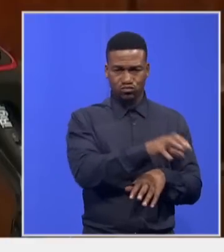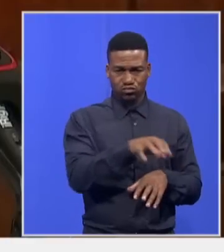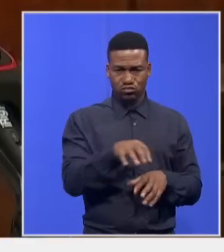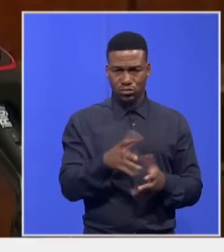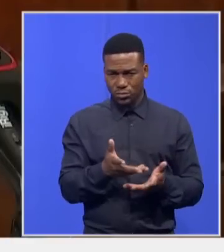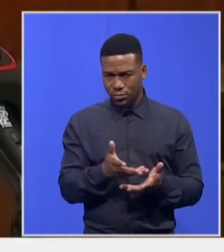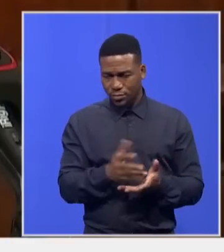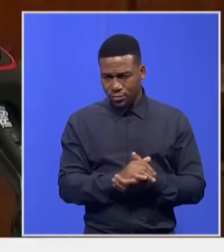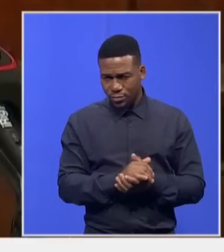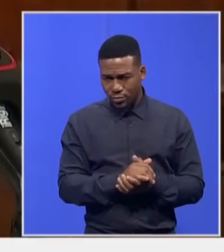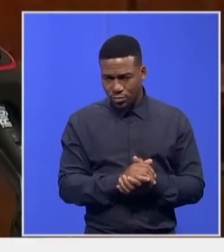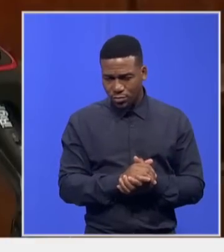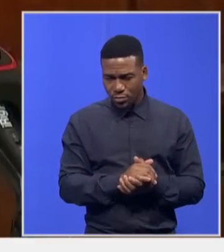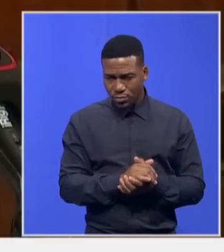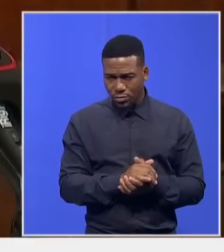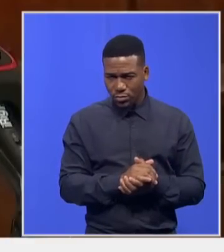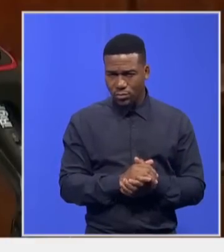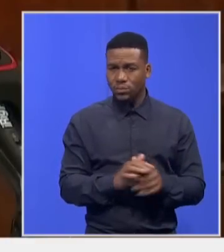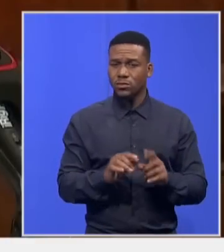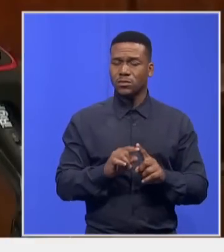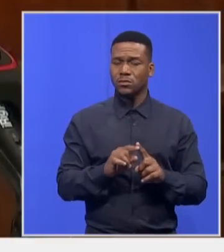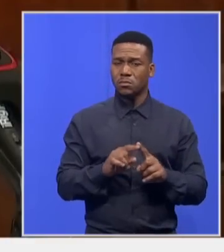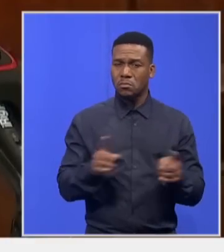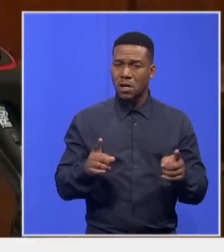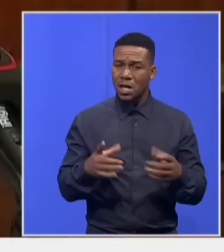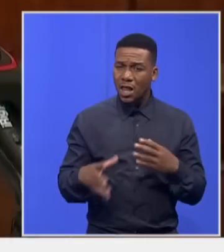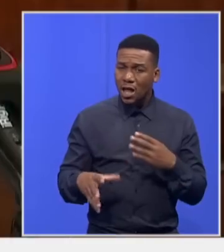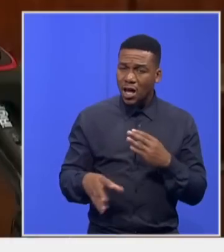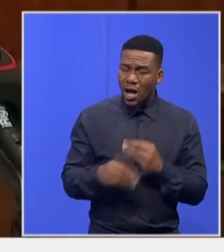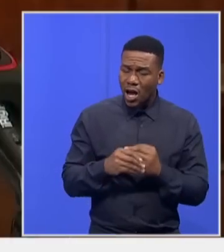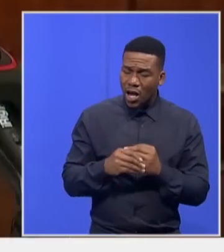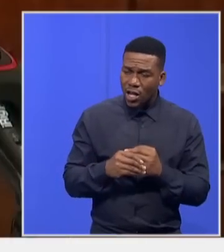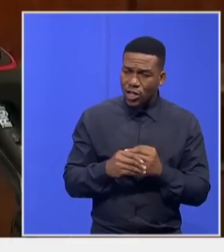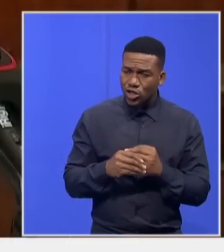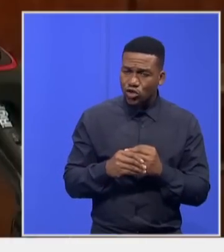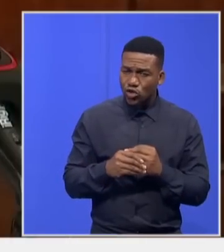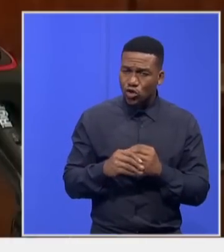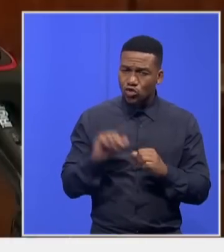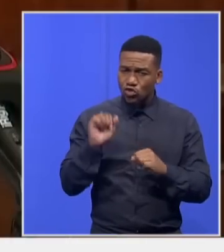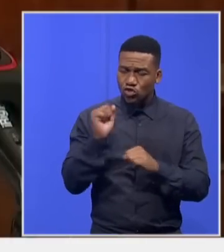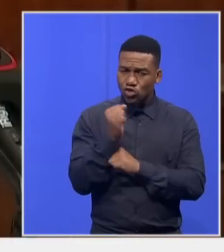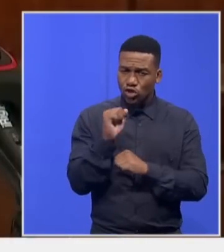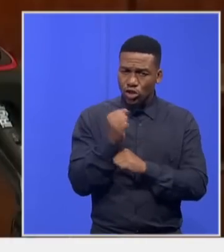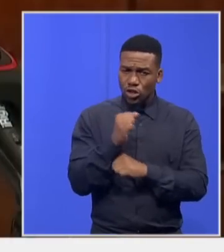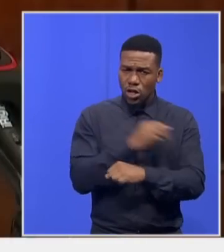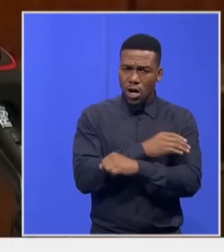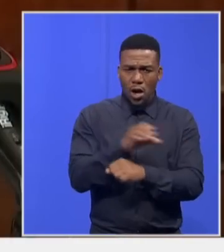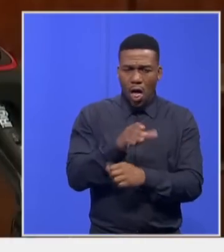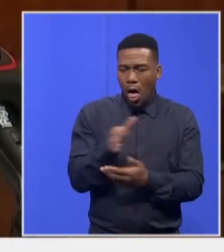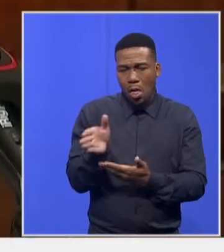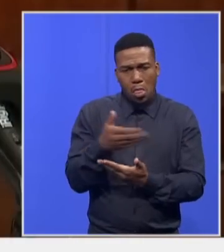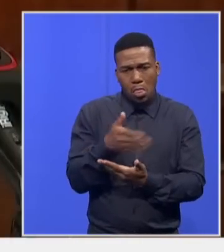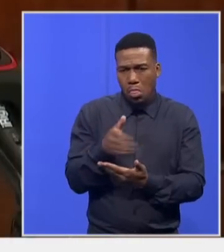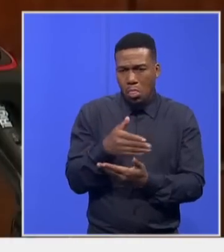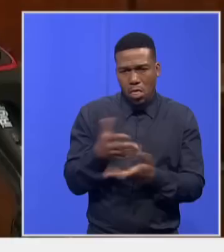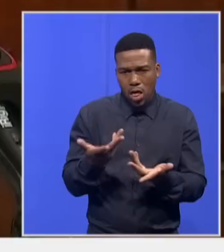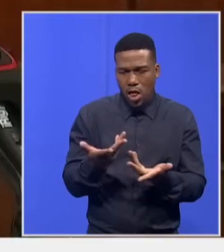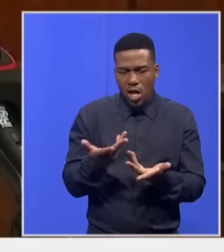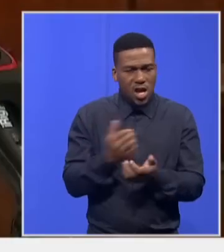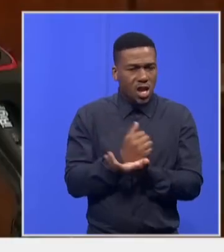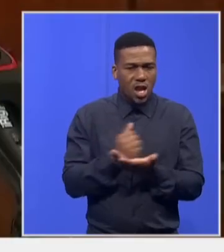EAF. And that additional generation capacity hasn't been there. I mean, you haven't talked